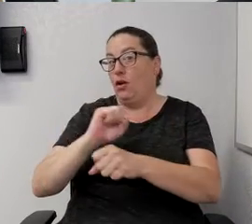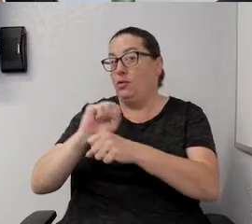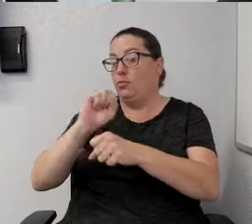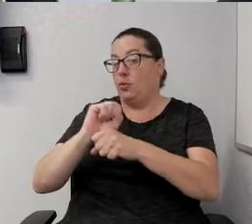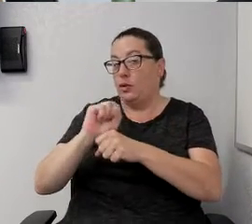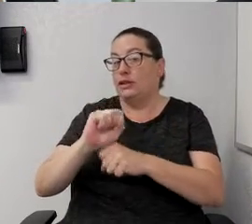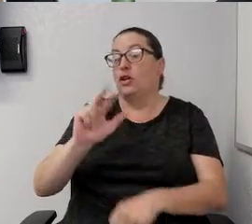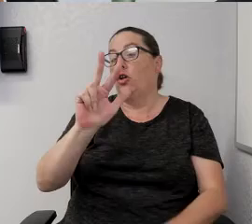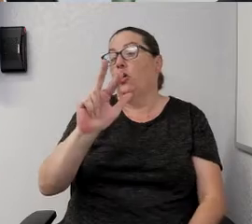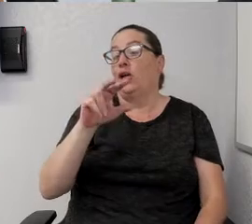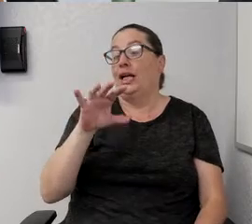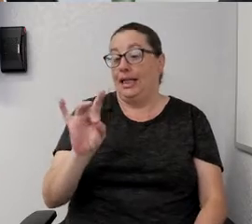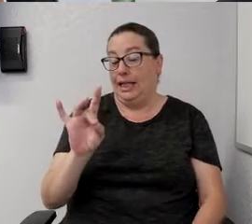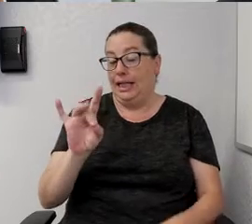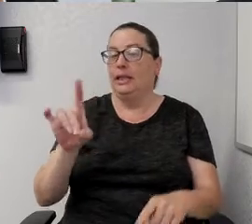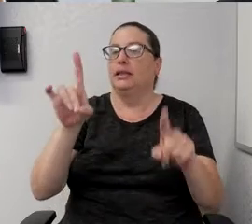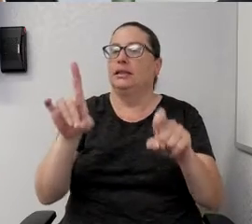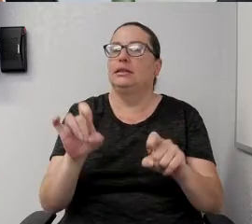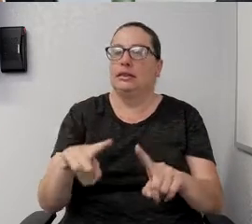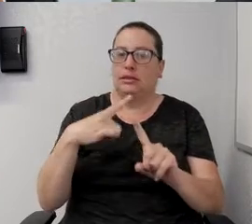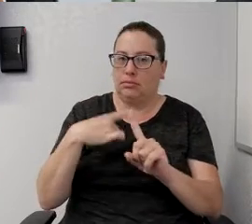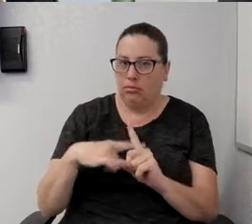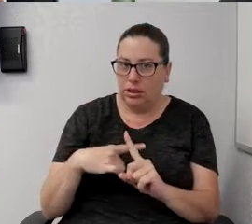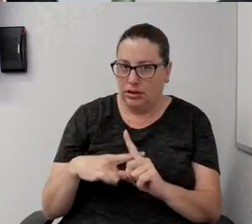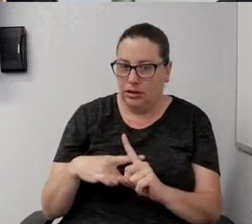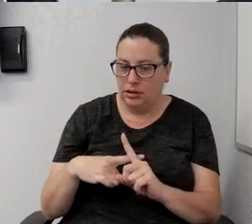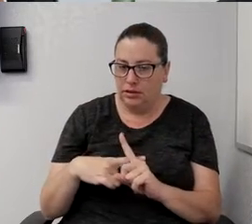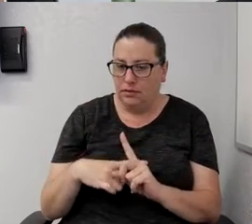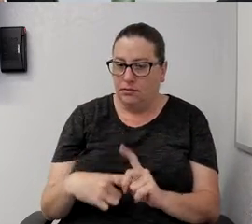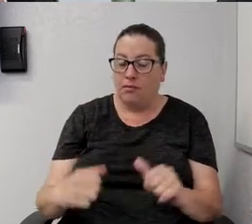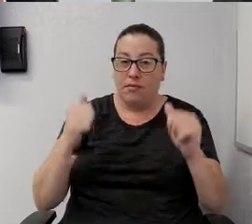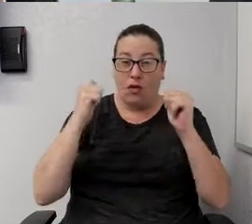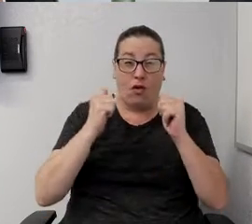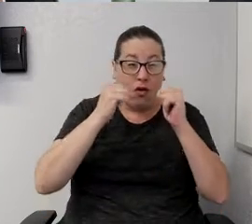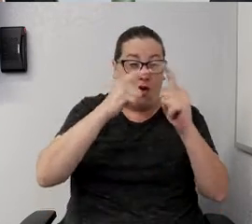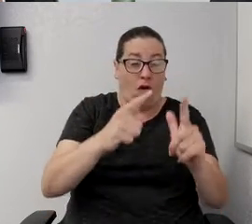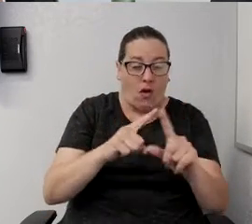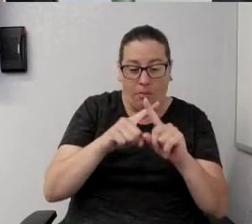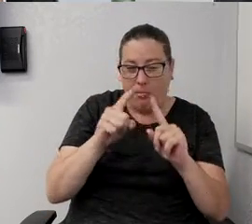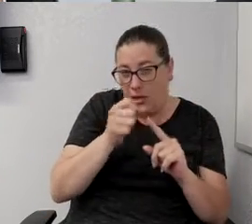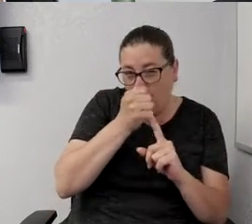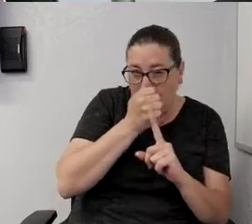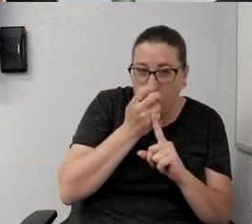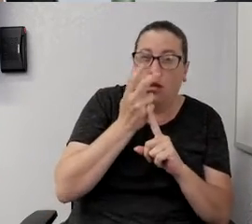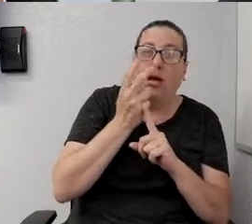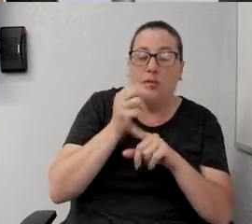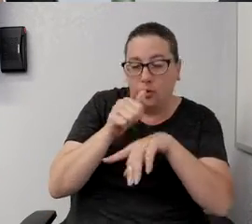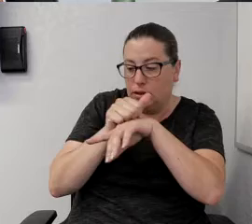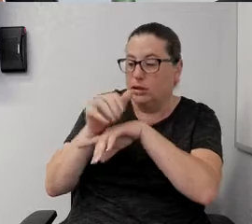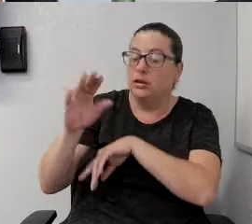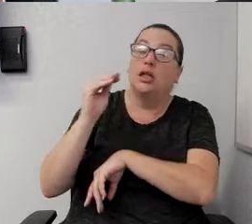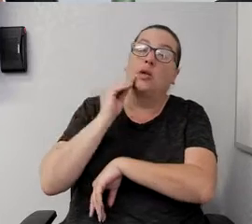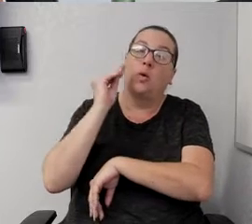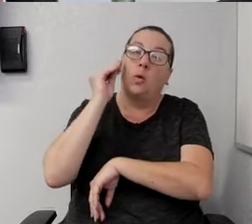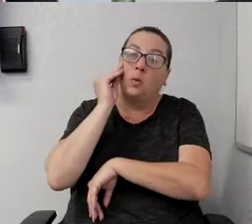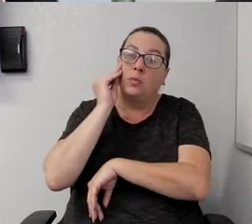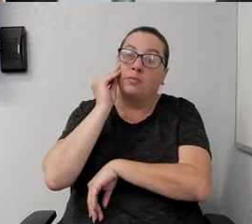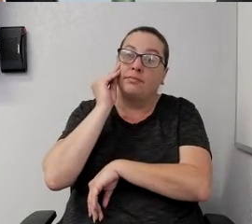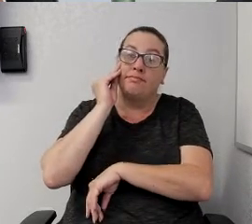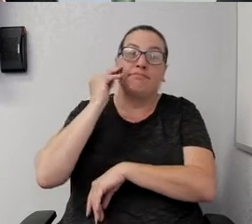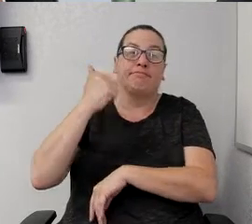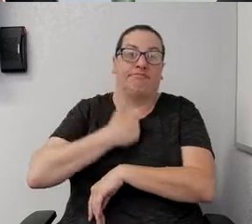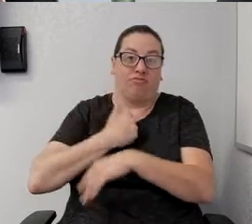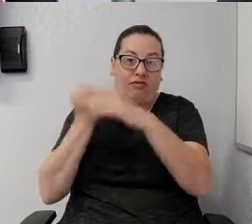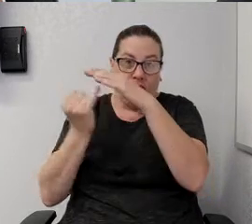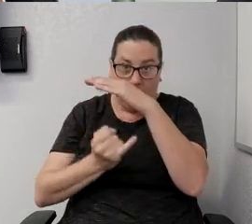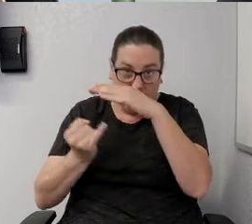them that have tested positive. They all but a couple were sent home, quarantined. We